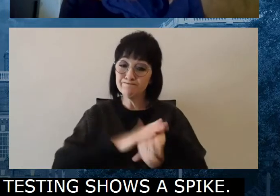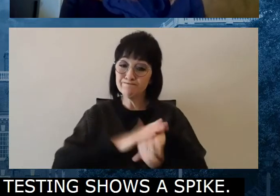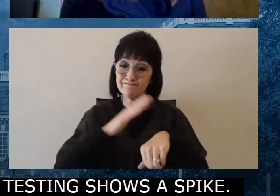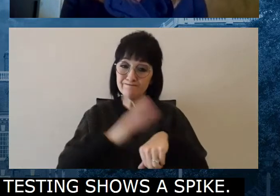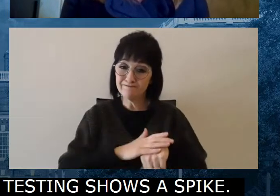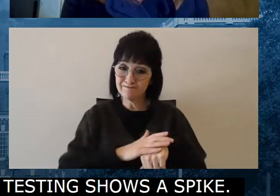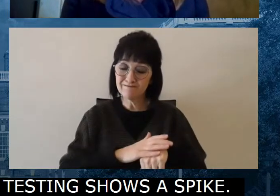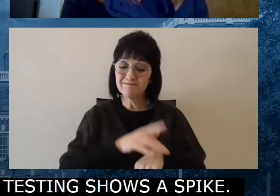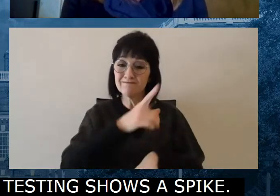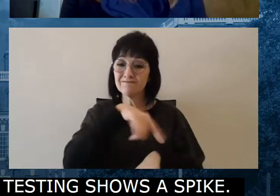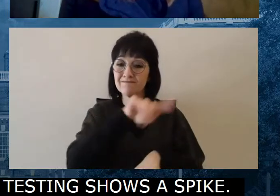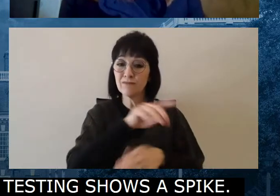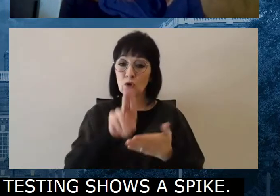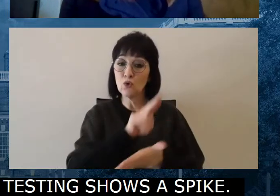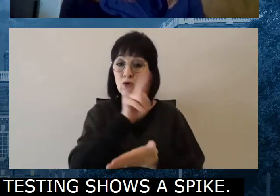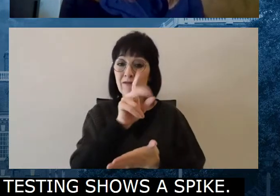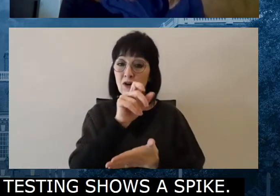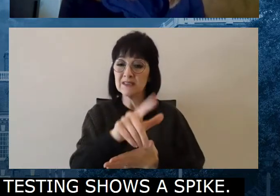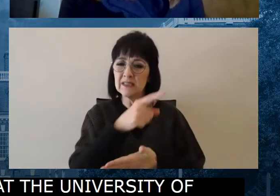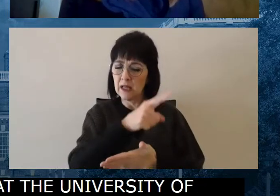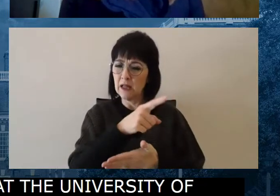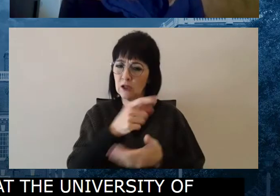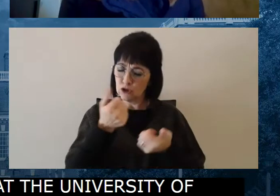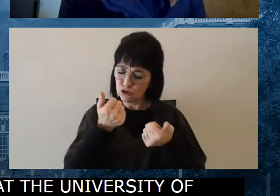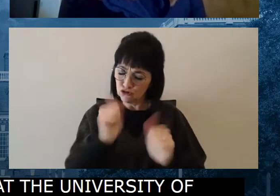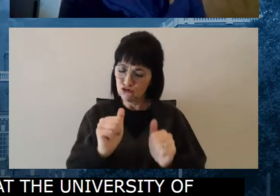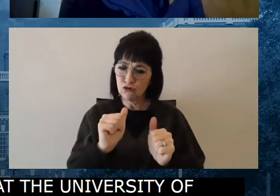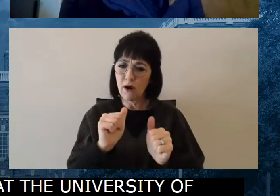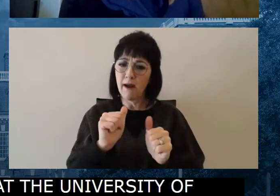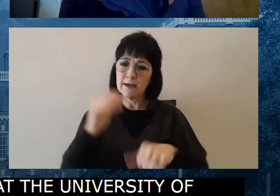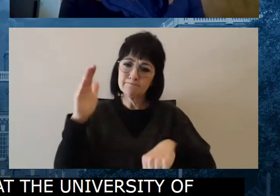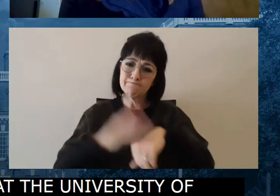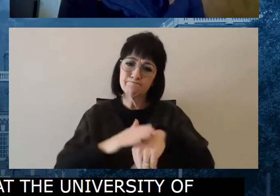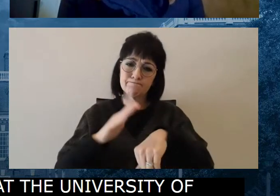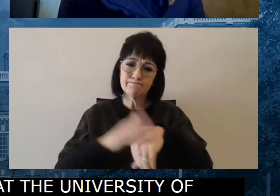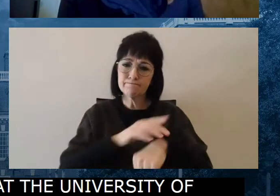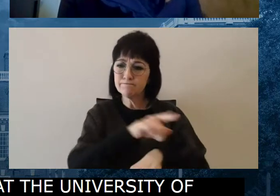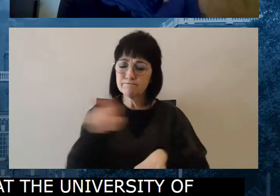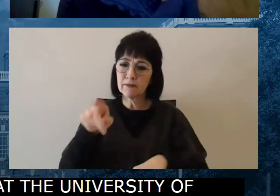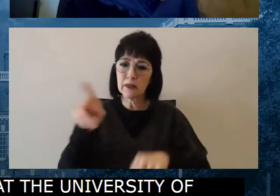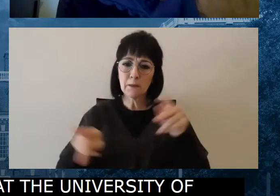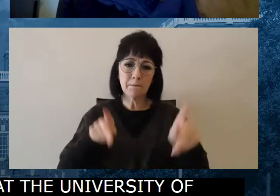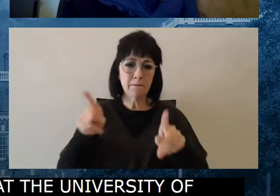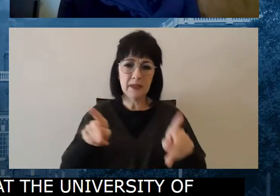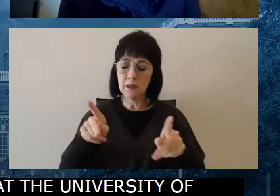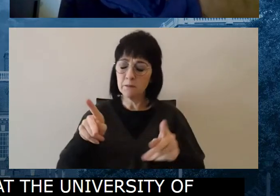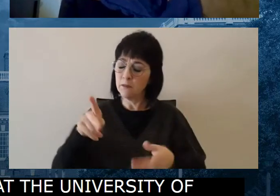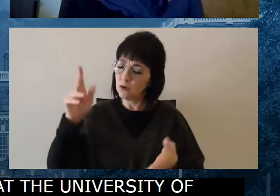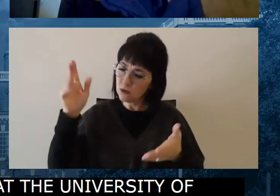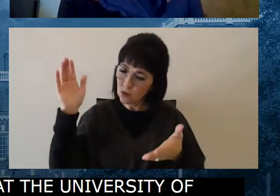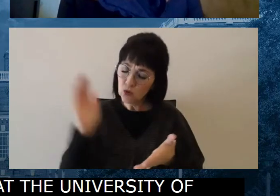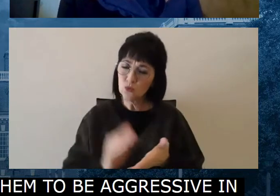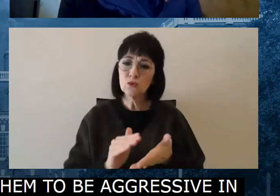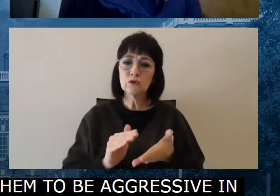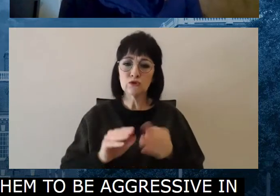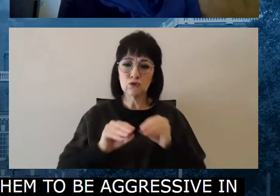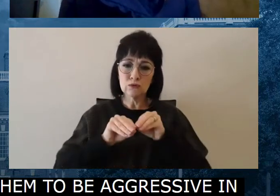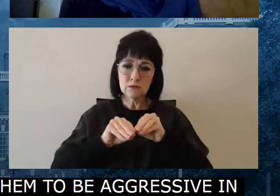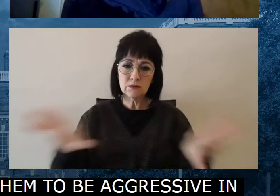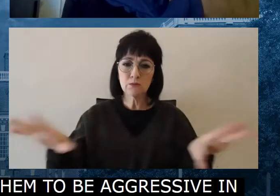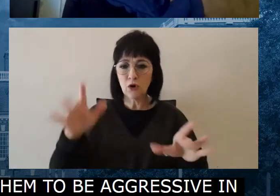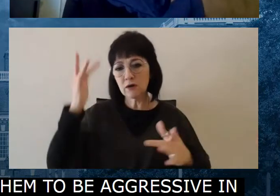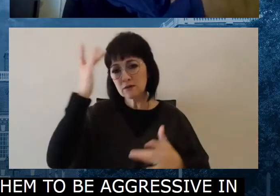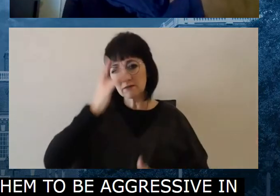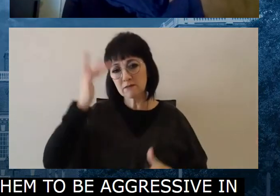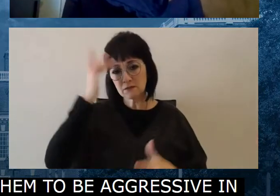their approaches to reduce the spread of infection. We at DPH are working with the university,